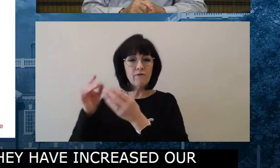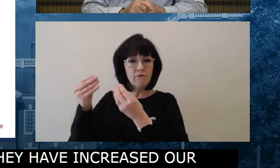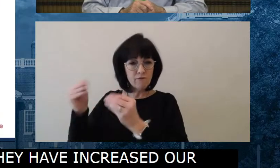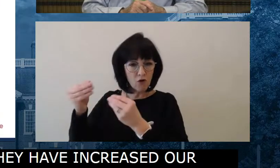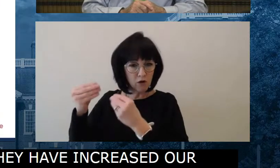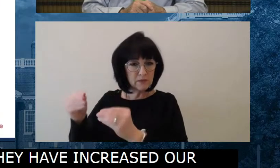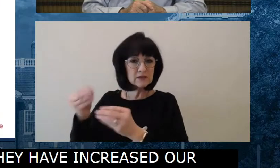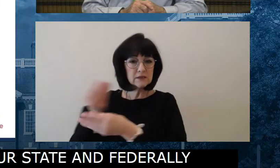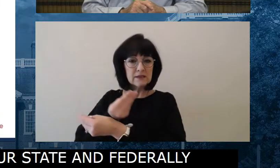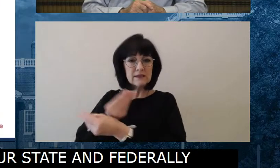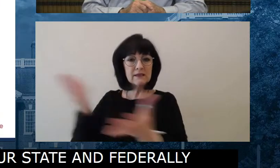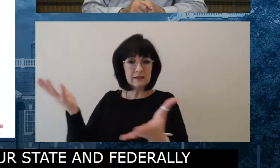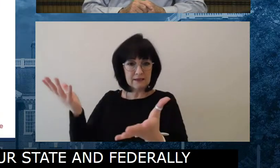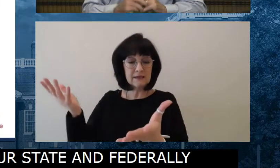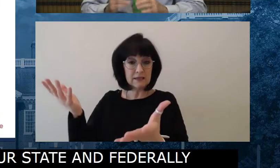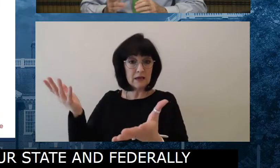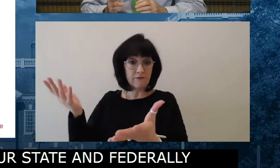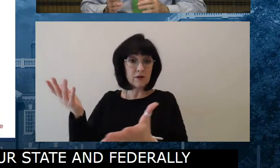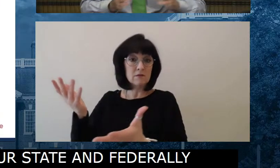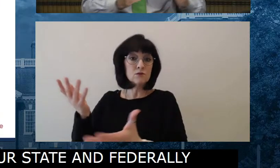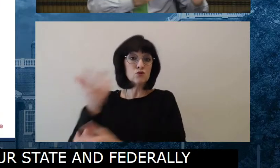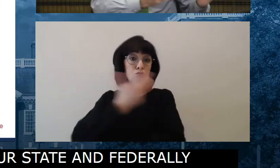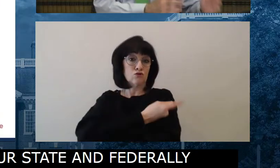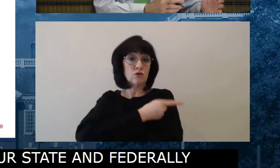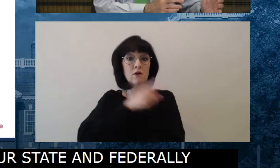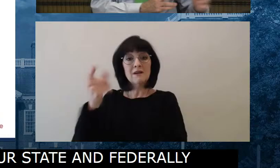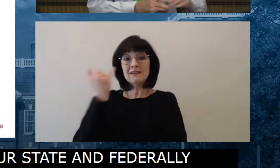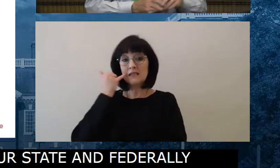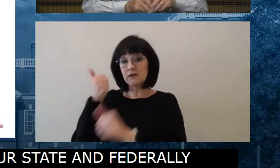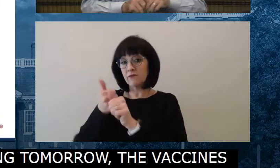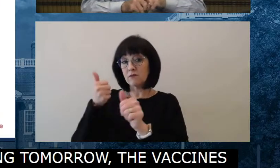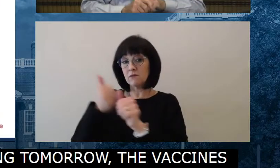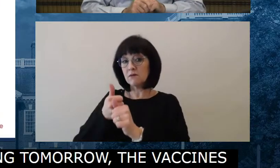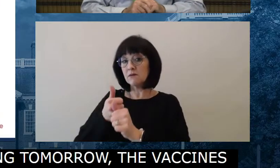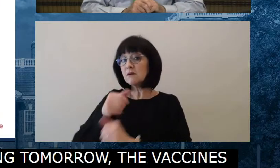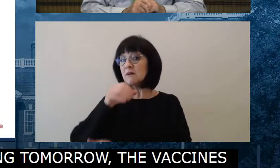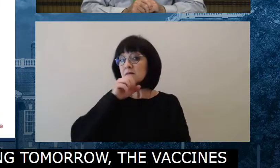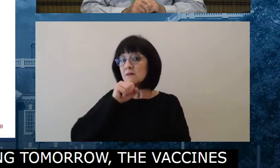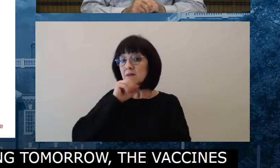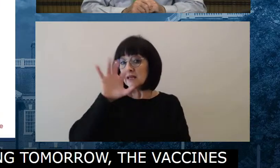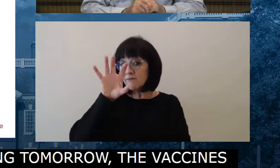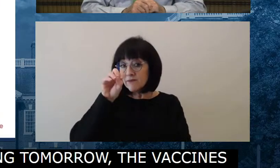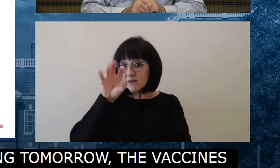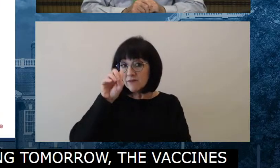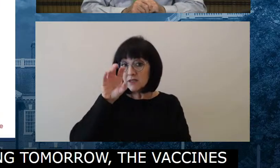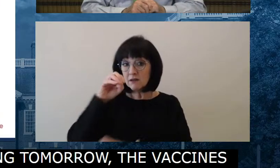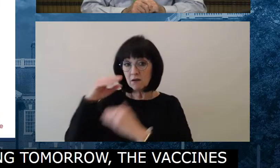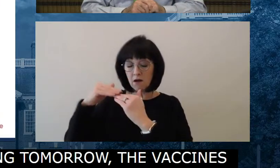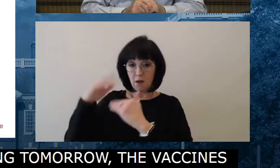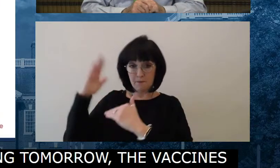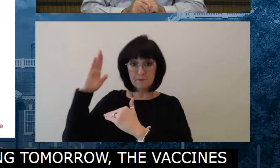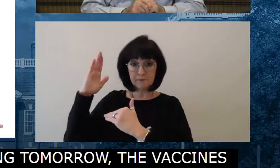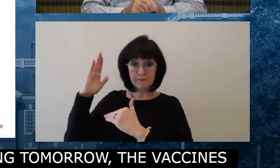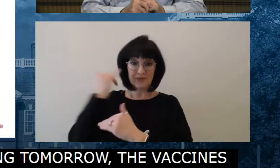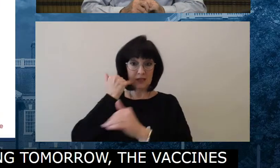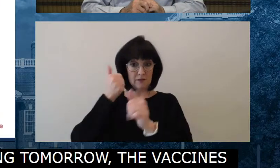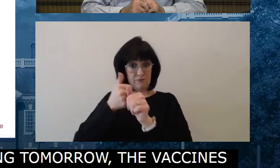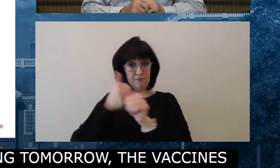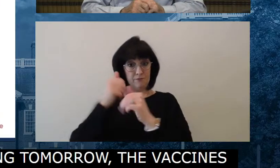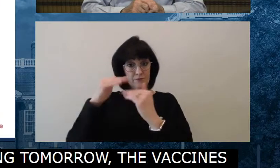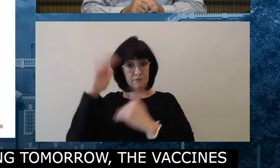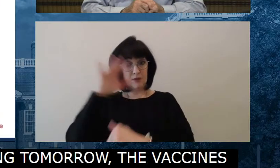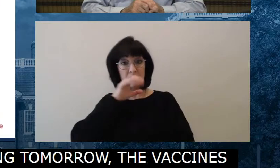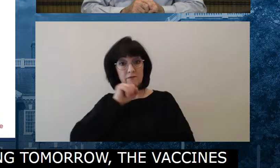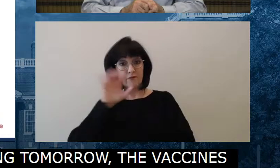Delawareans 50 and older. So if you're 50 and older, you can go to your pharmacy and get registered. By the